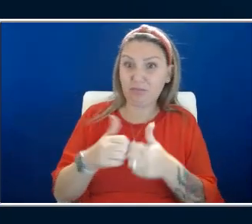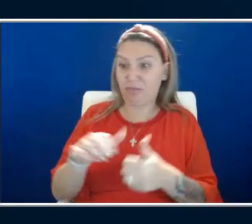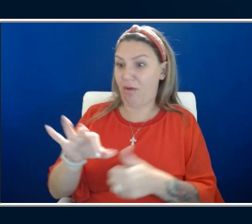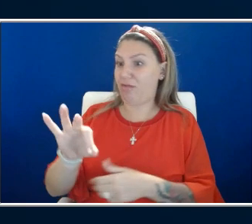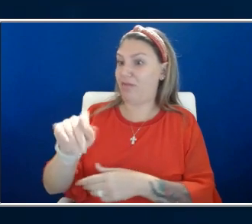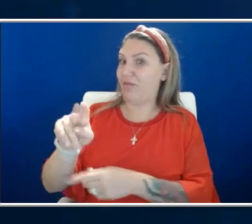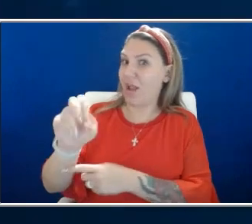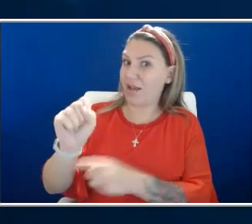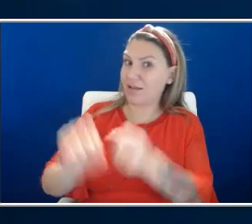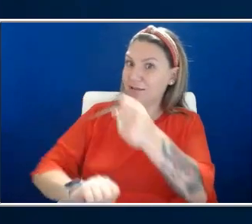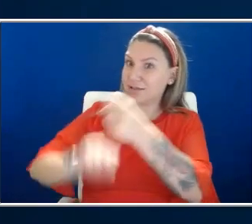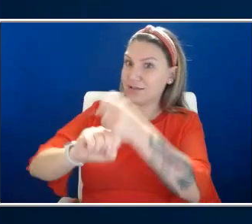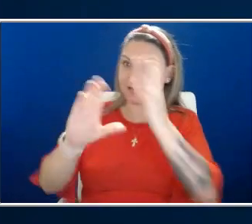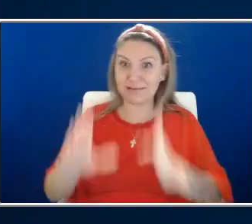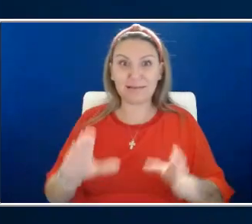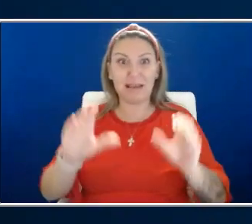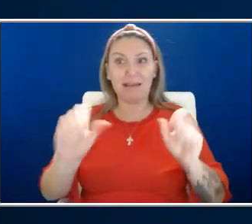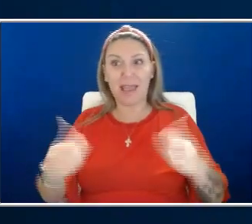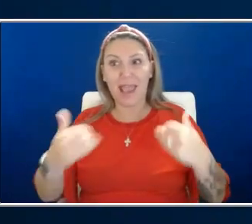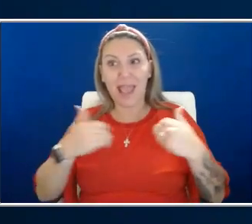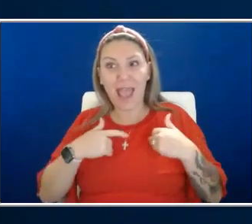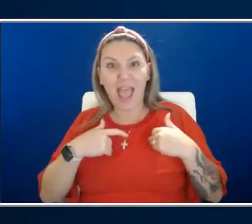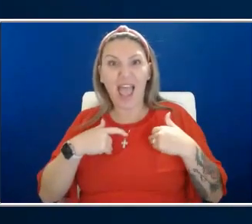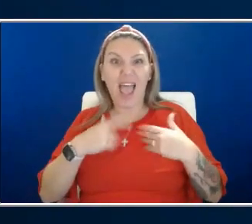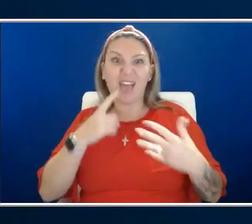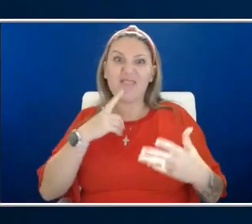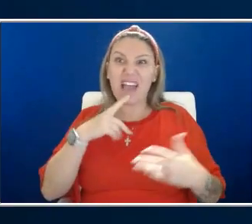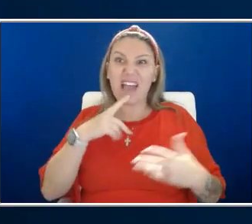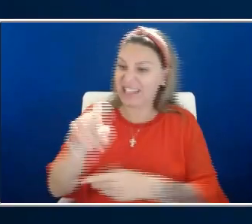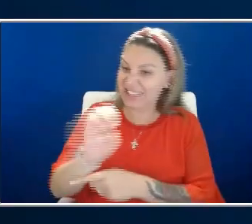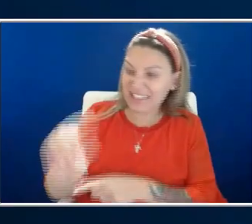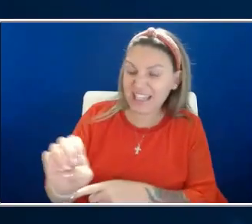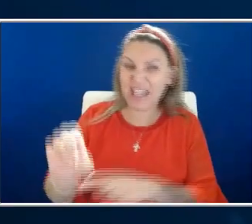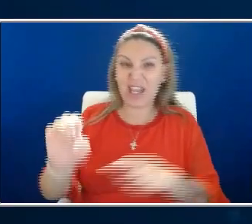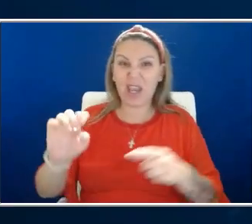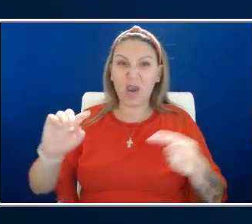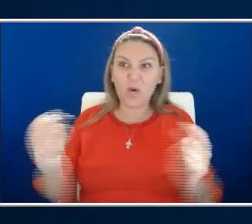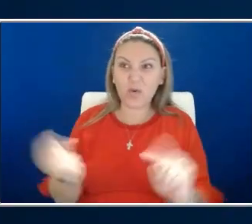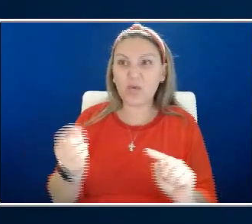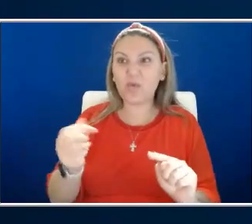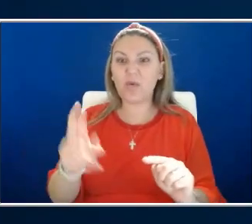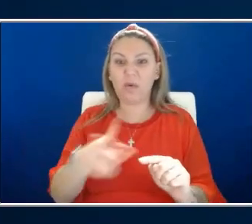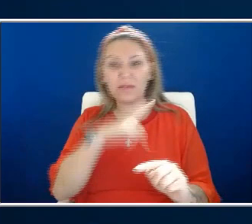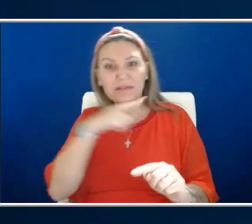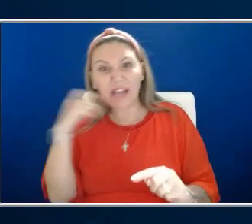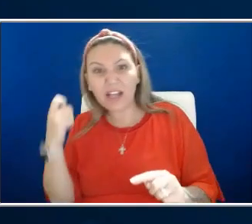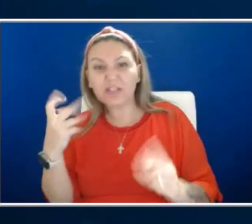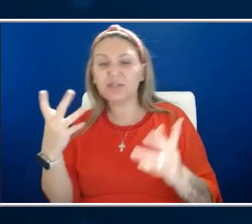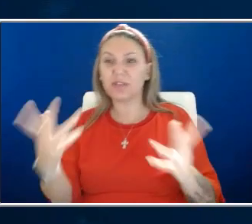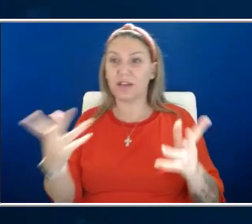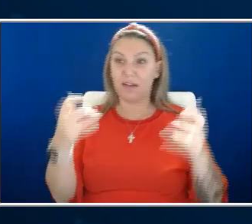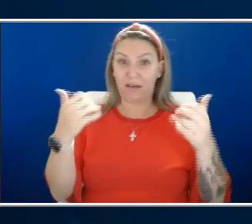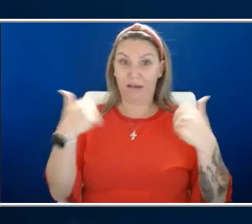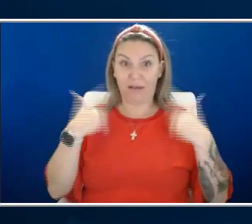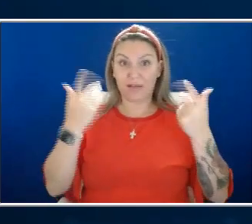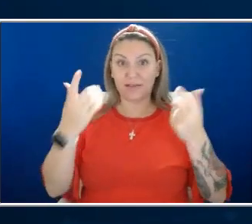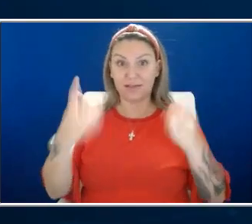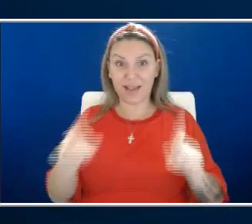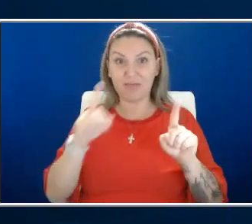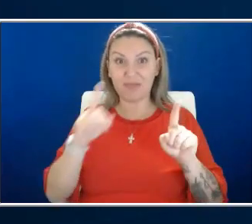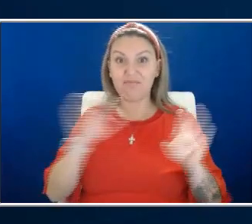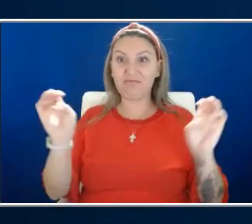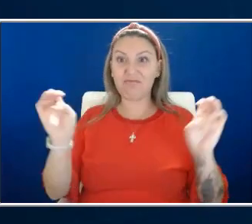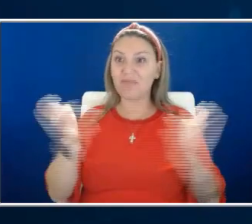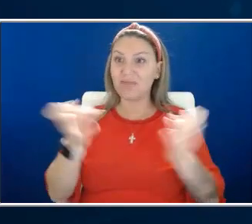a scraped knee or dehydration or even some more serious medical conditions. And it has happened. Emergency medicine physician